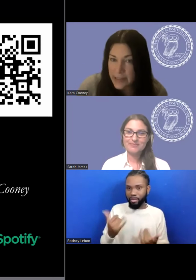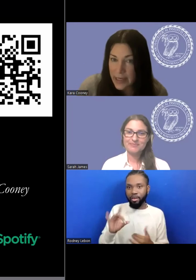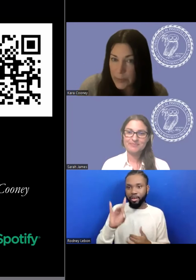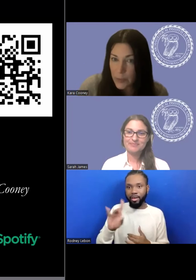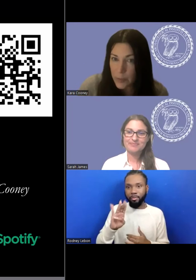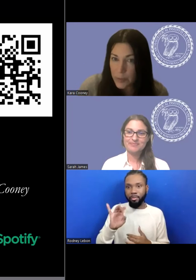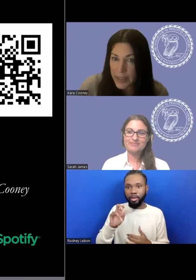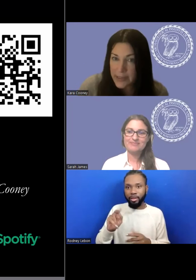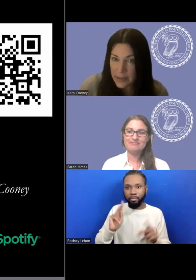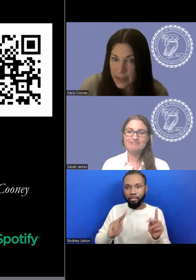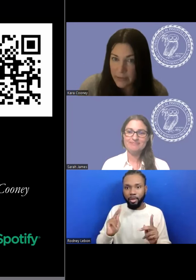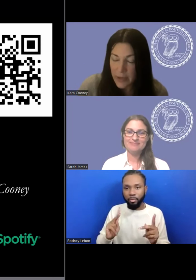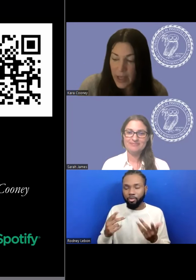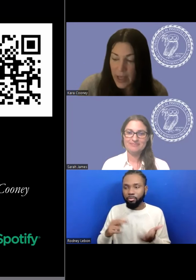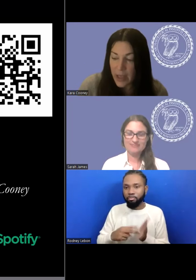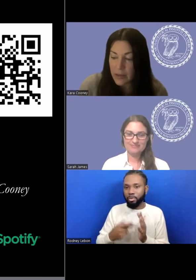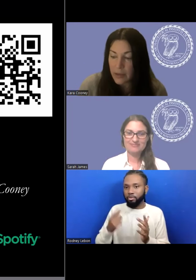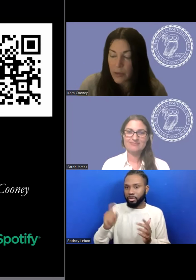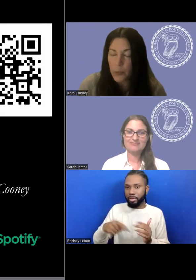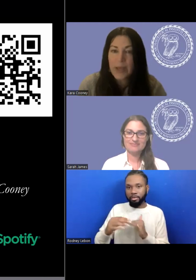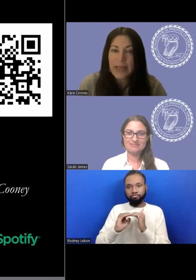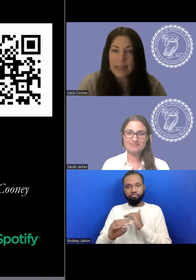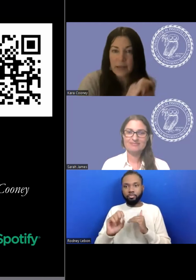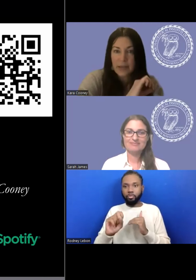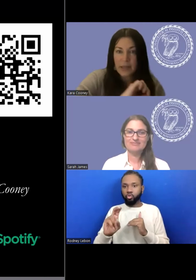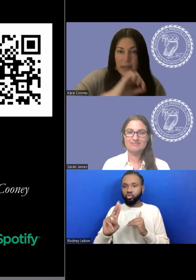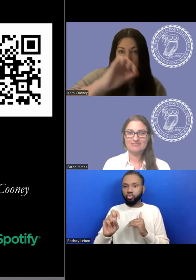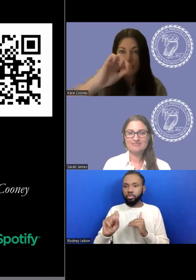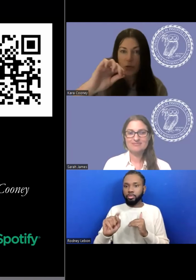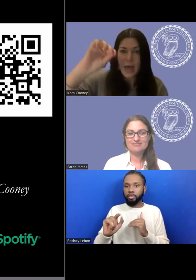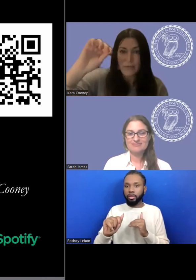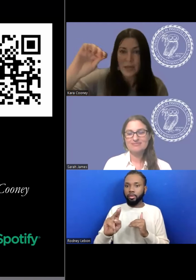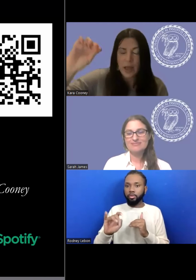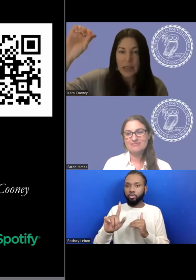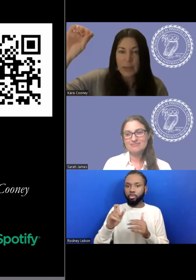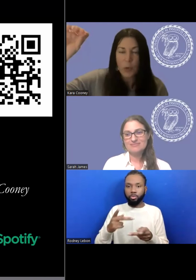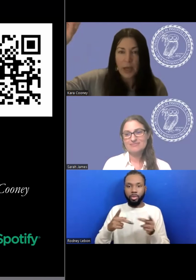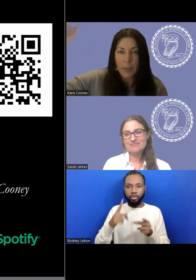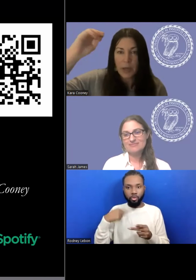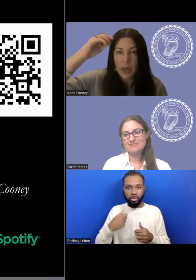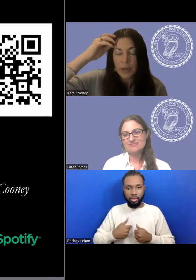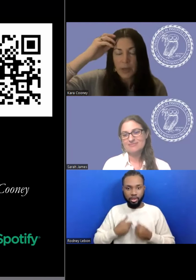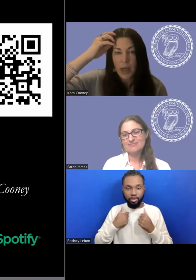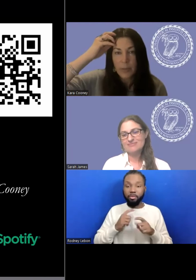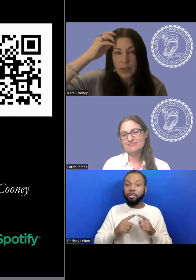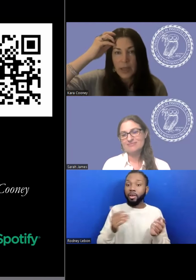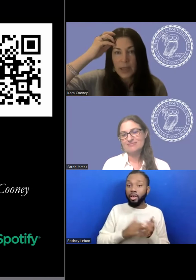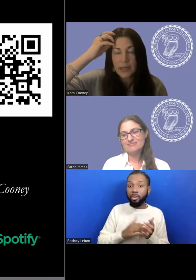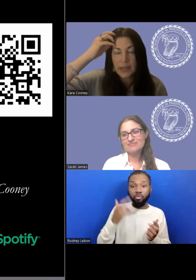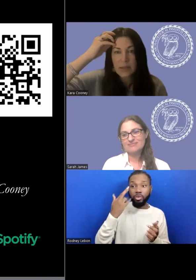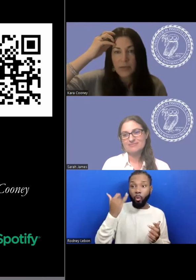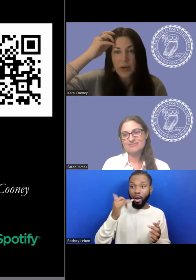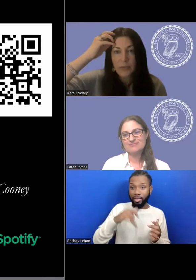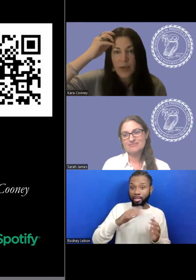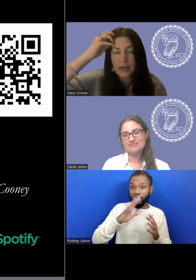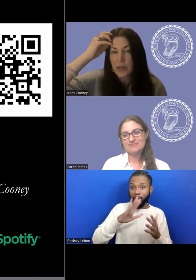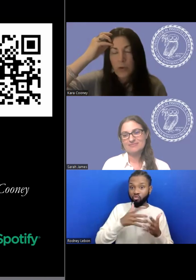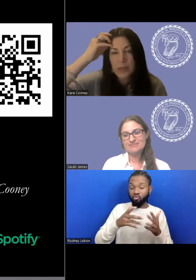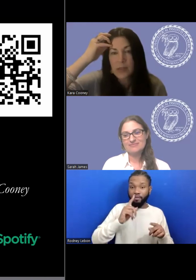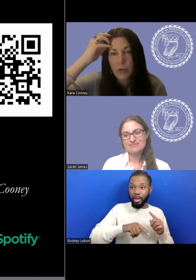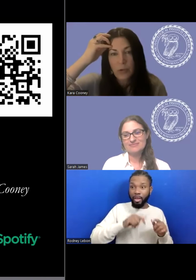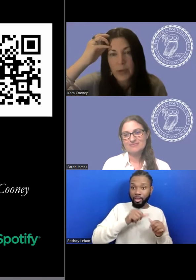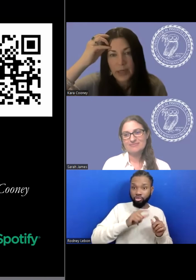a sustainable place to live. And the reason that this graph cannot keep going up and up and up is the very fact